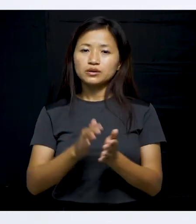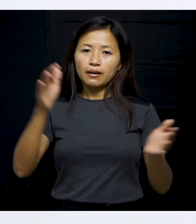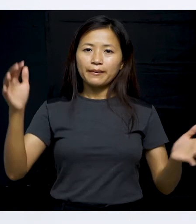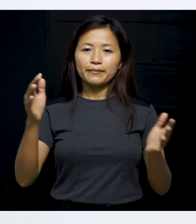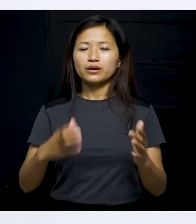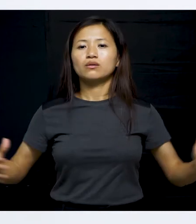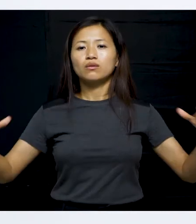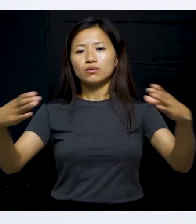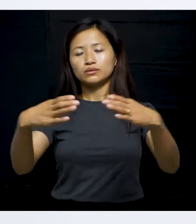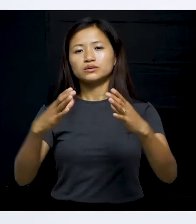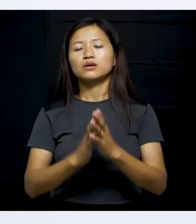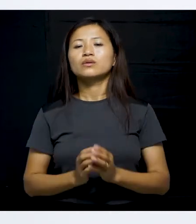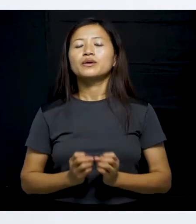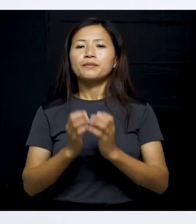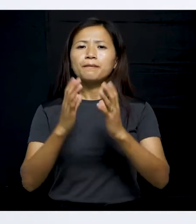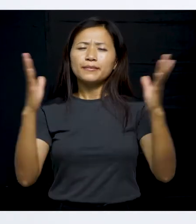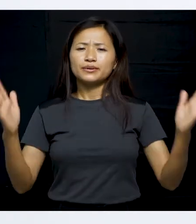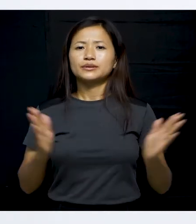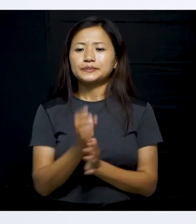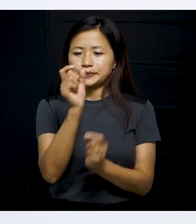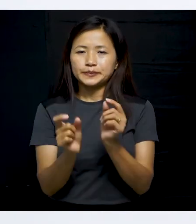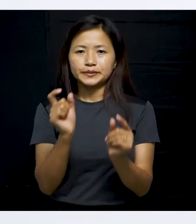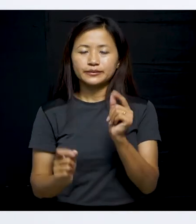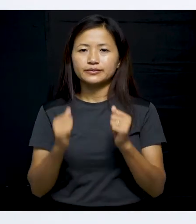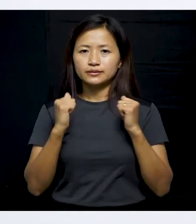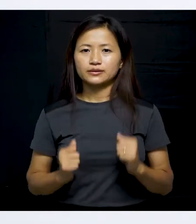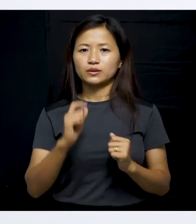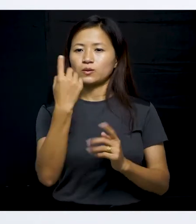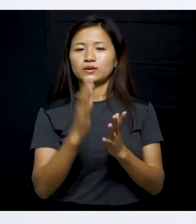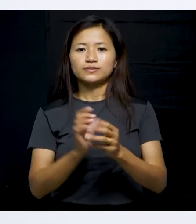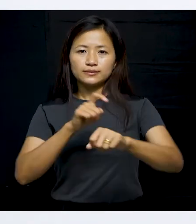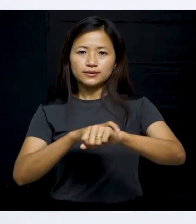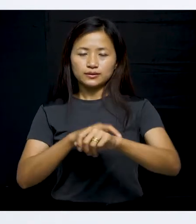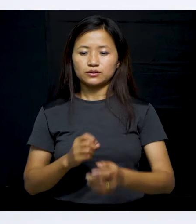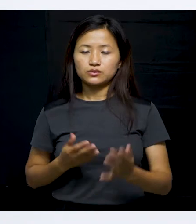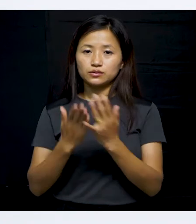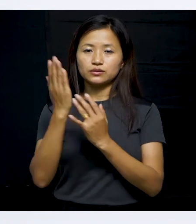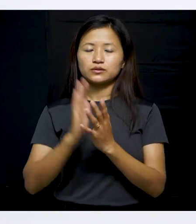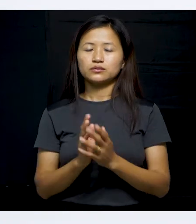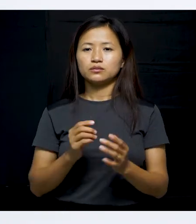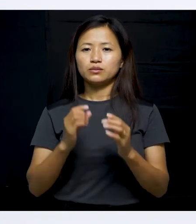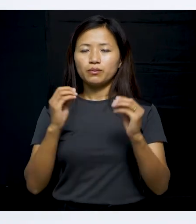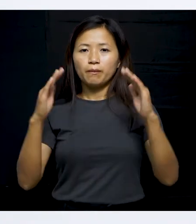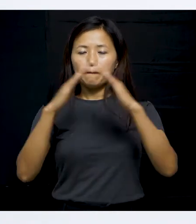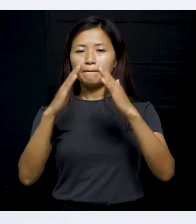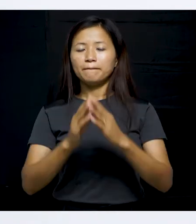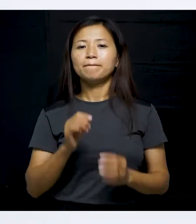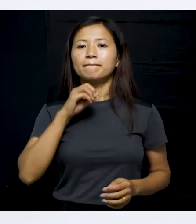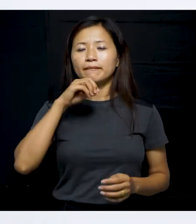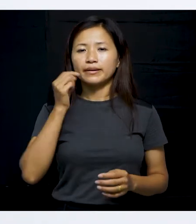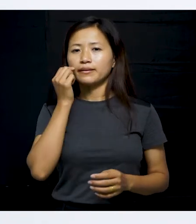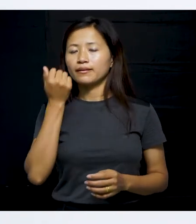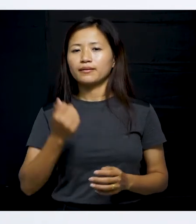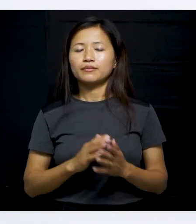where many people can stay together at one time. And through this Morung, the young Naga boys and the young Naga girls